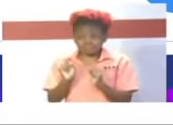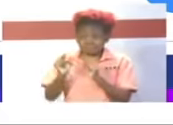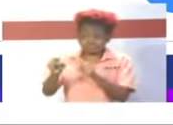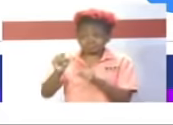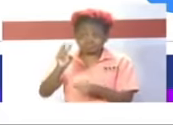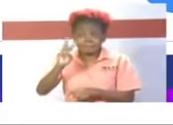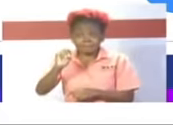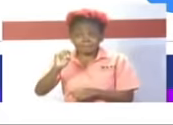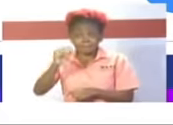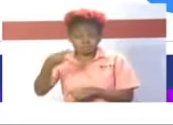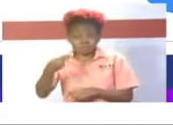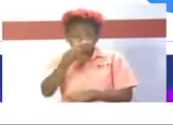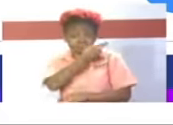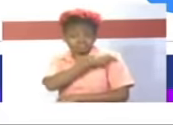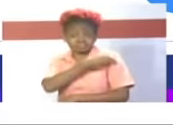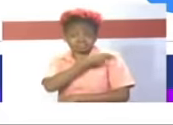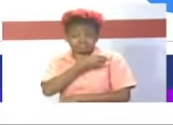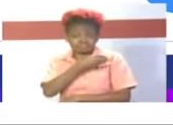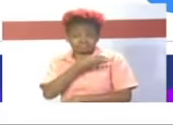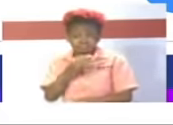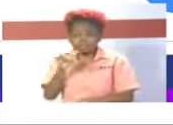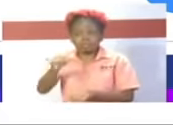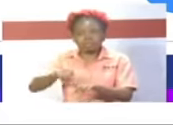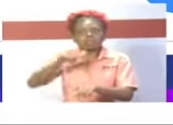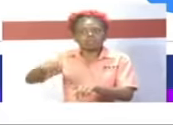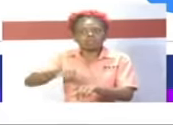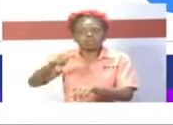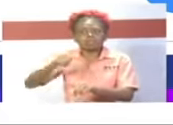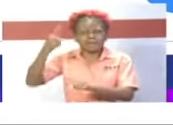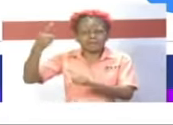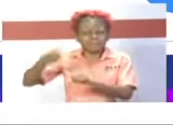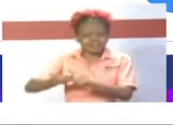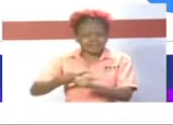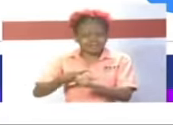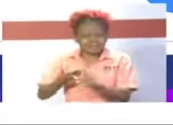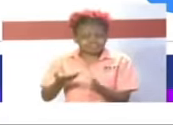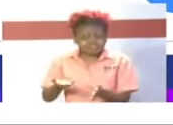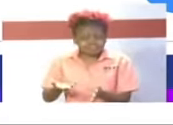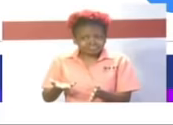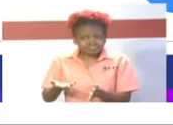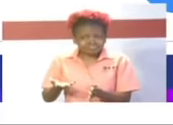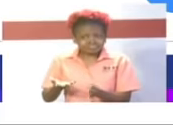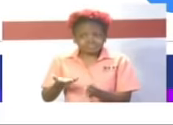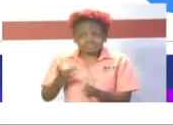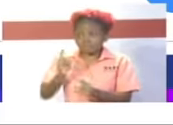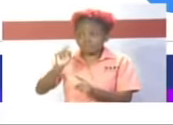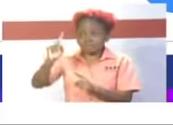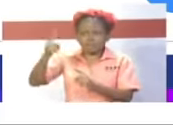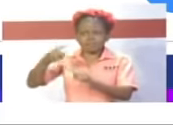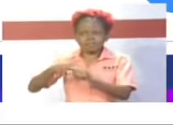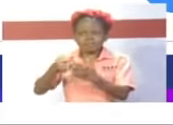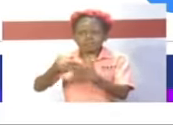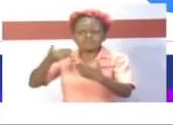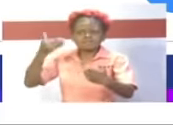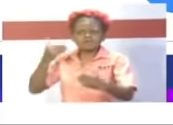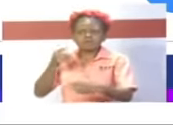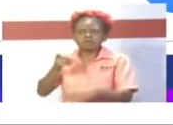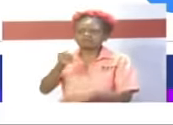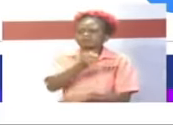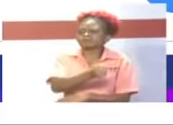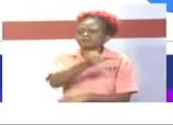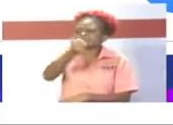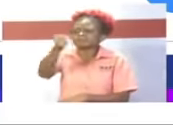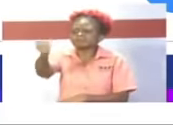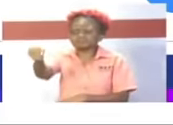for approximately 1 month. In addition to that, 1 month ago, that individual was discharged while awaiting